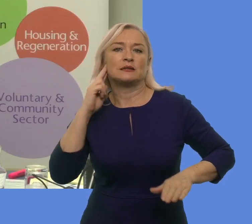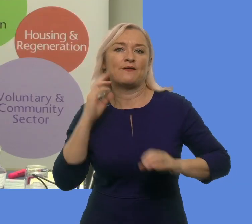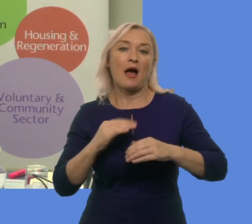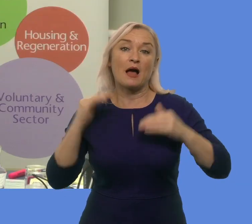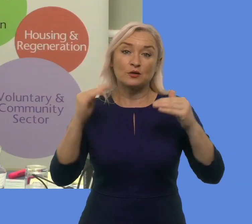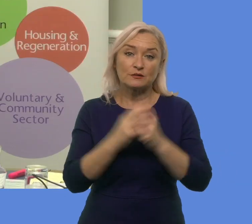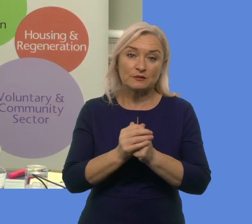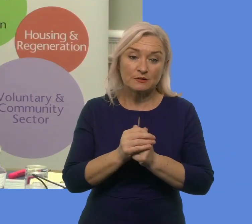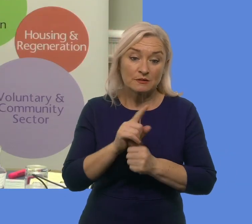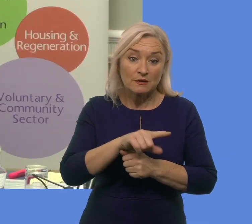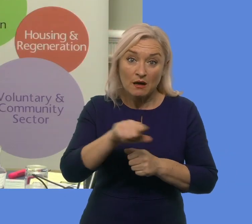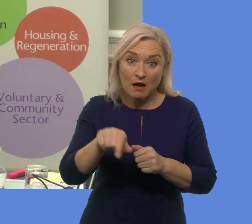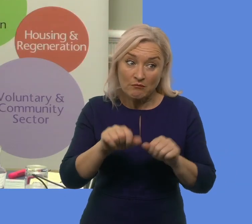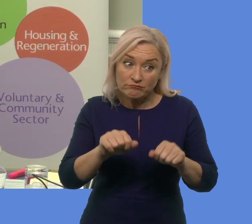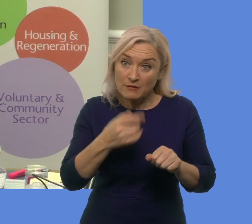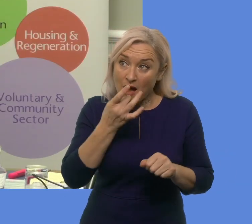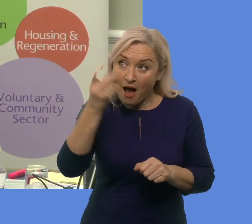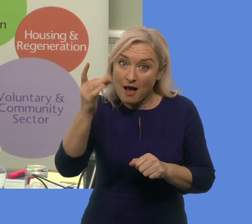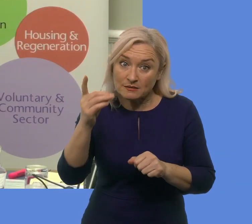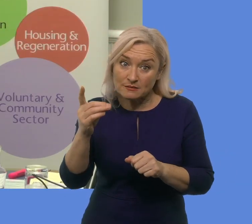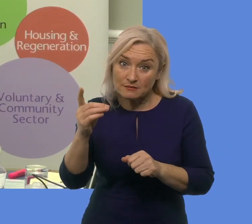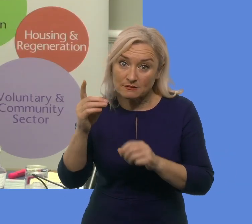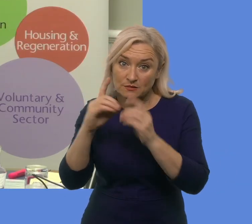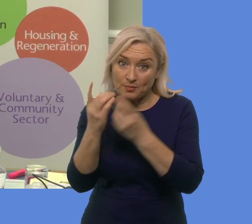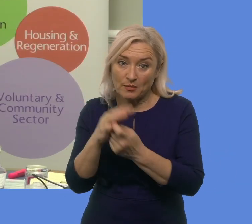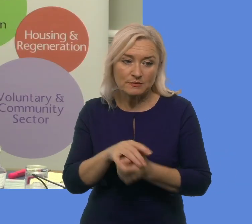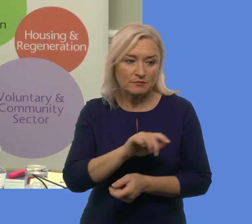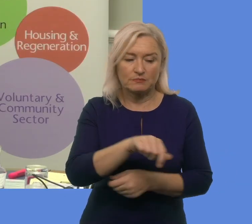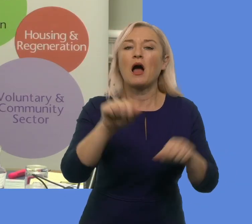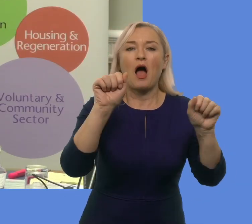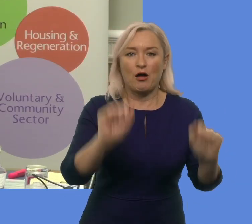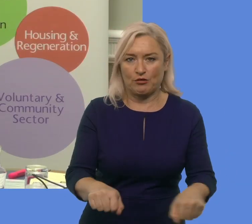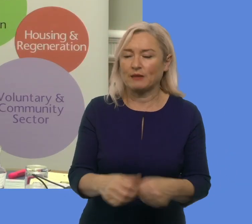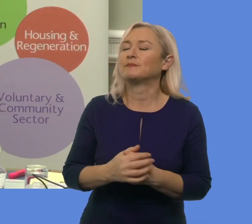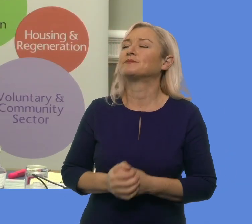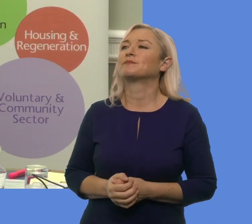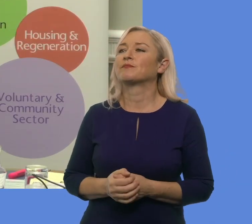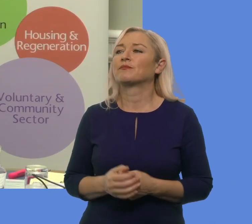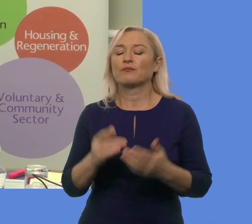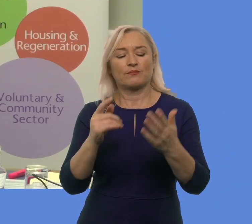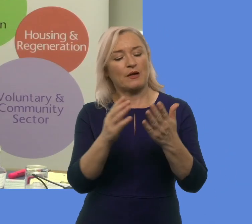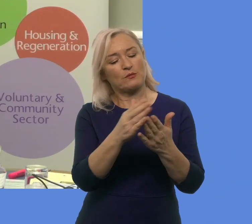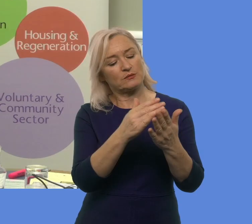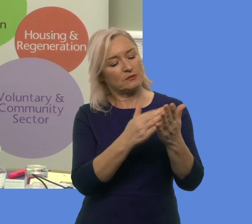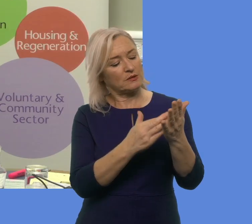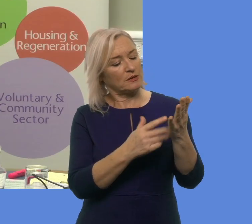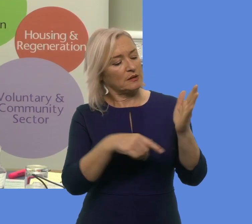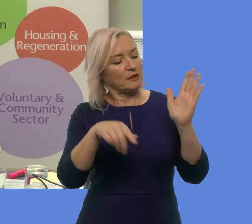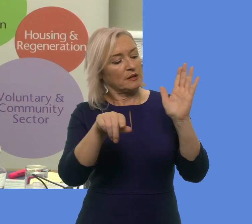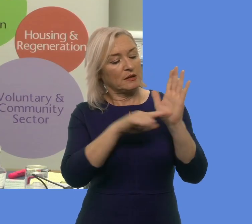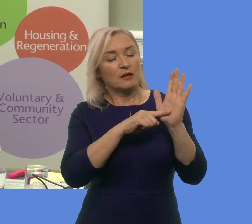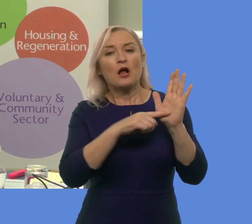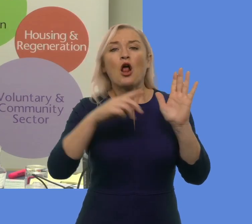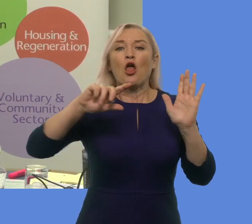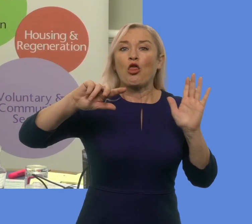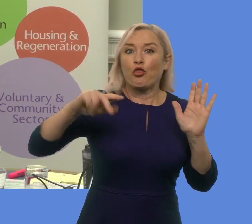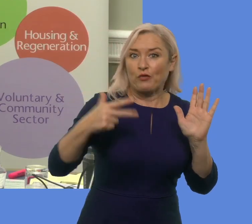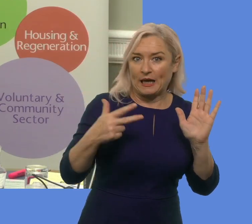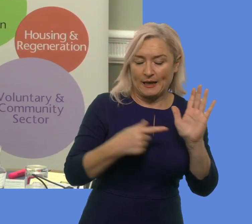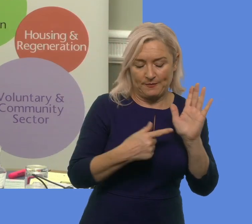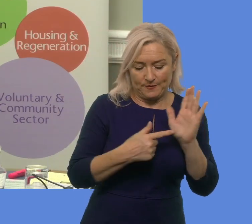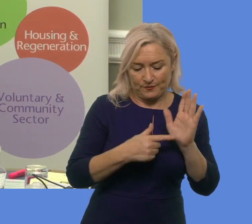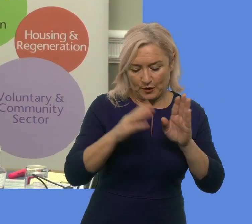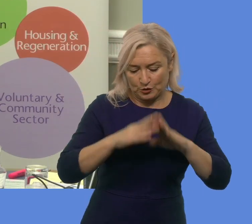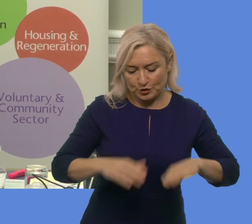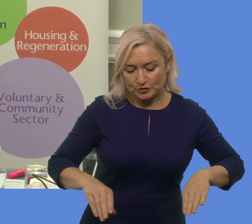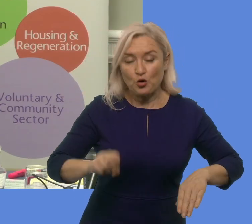department that? Yeah, great. Thank you. And then in part 3, so 2.3, where it says here, children or persons